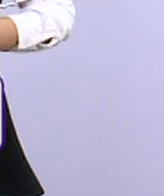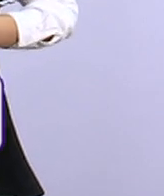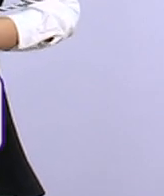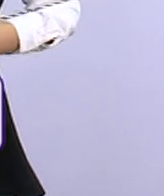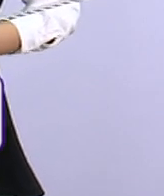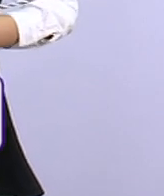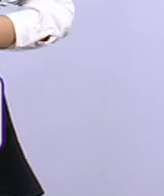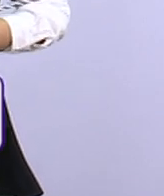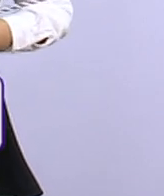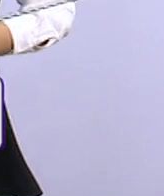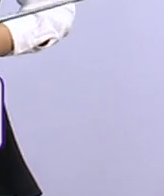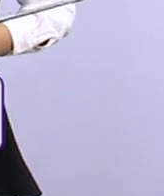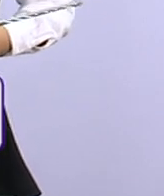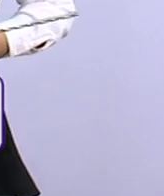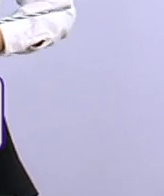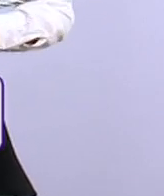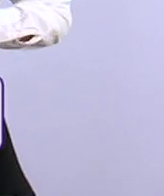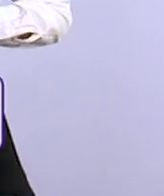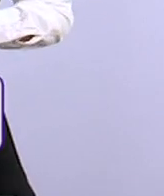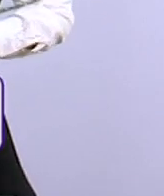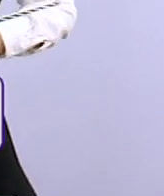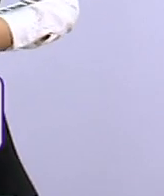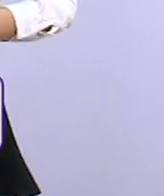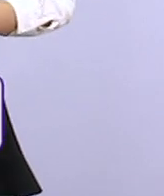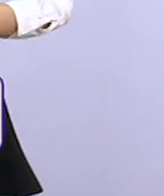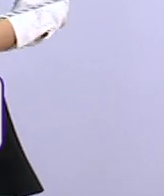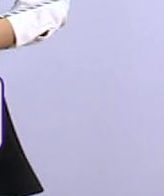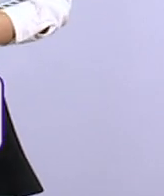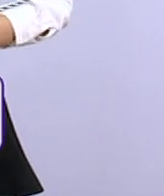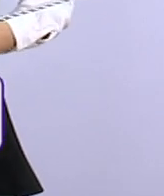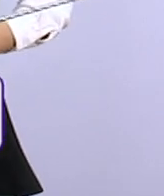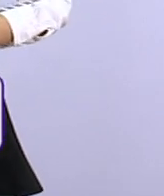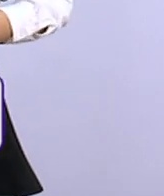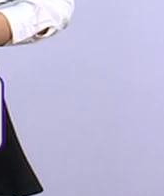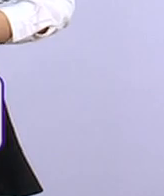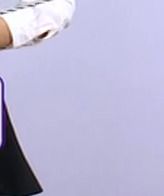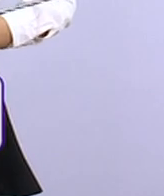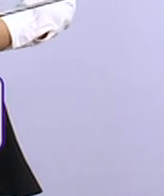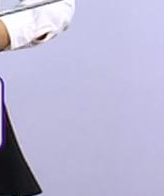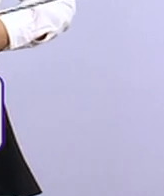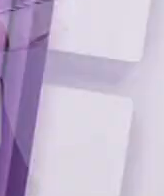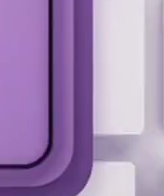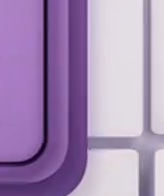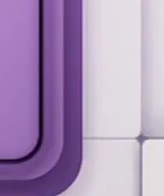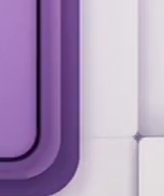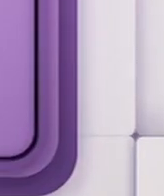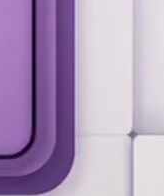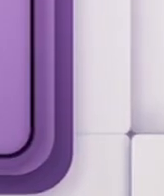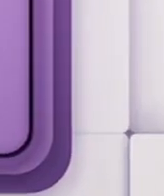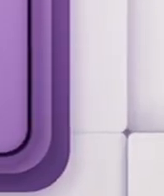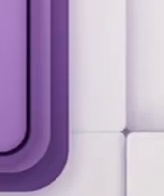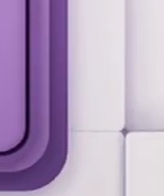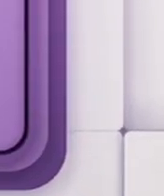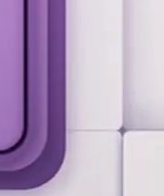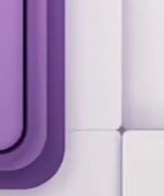Well, let's have a little rest and sing a funny song together.